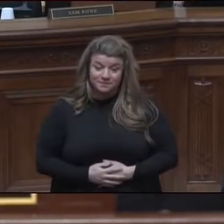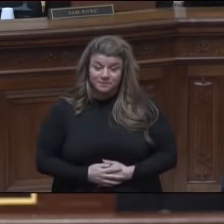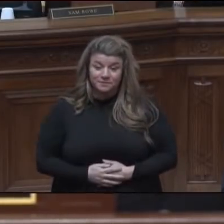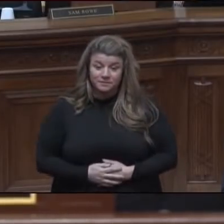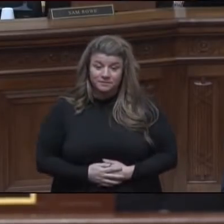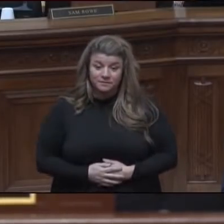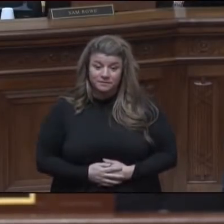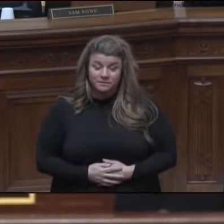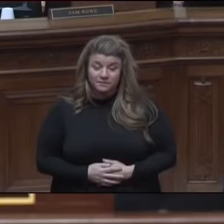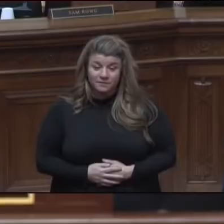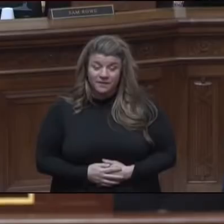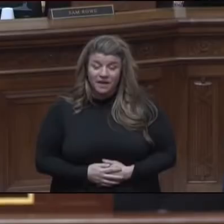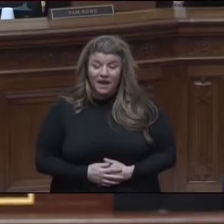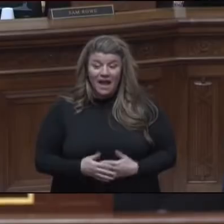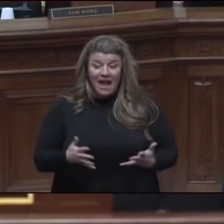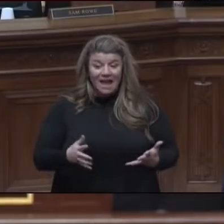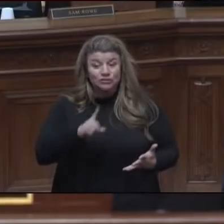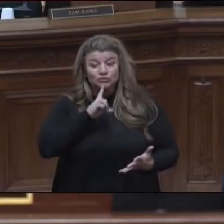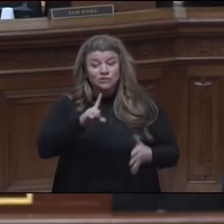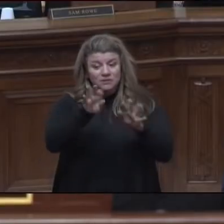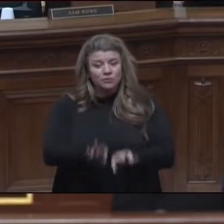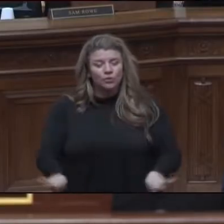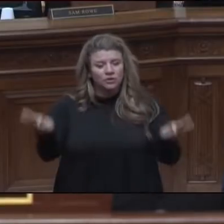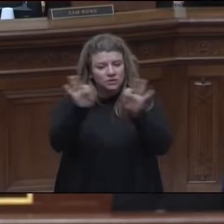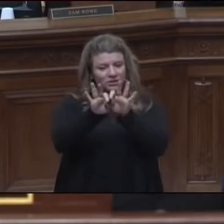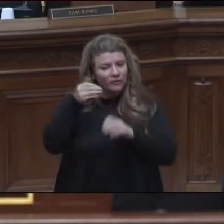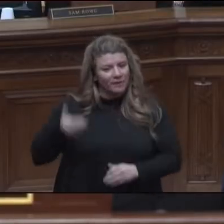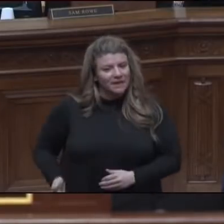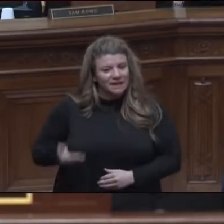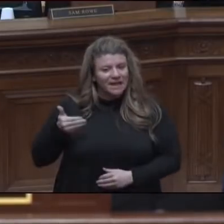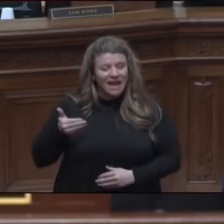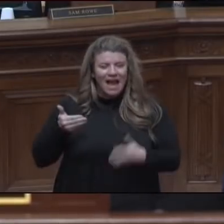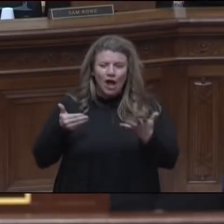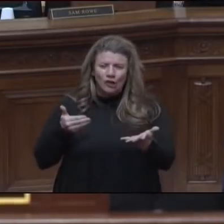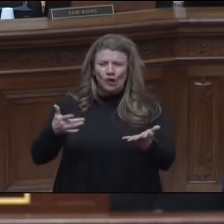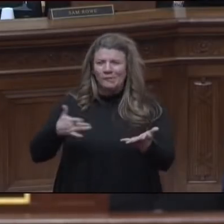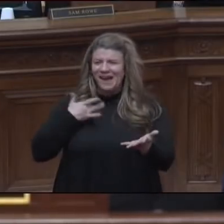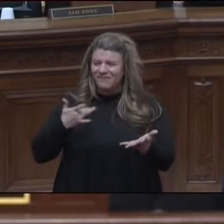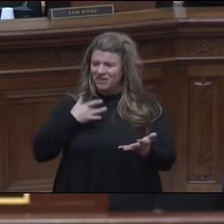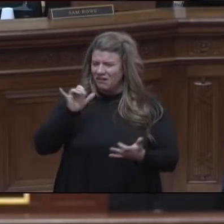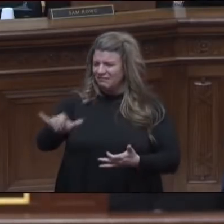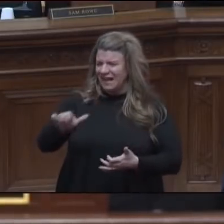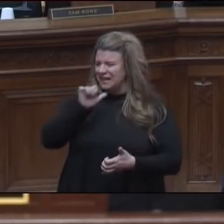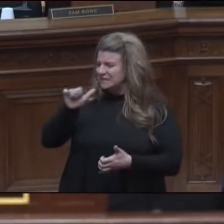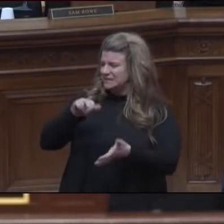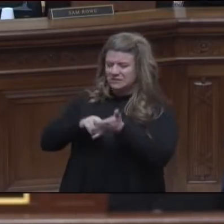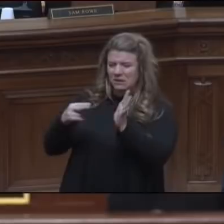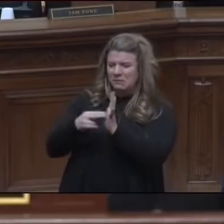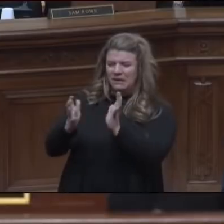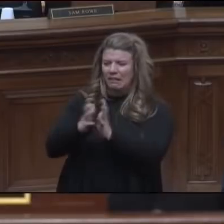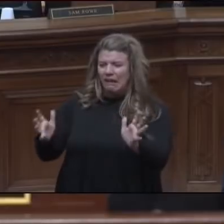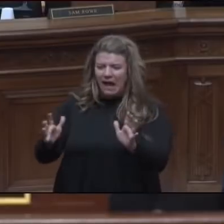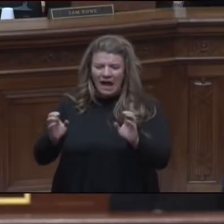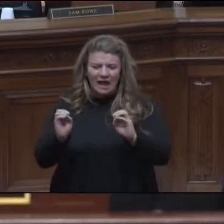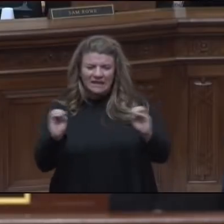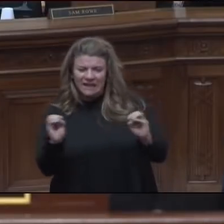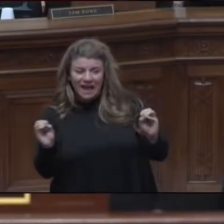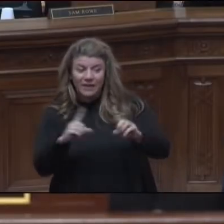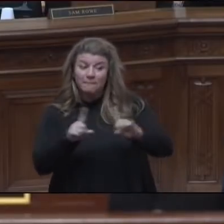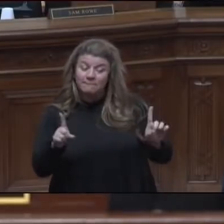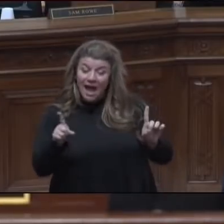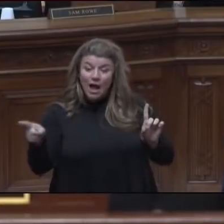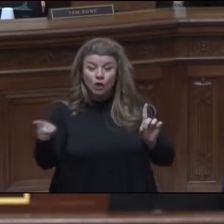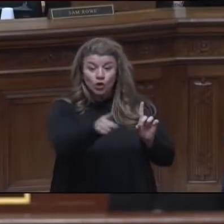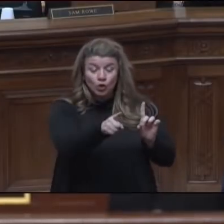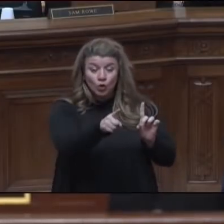some real important stuff to me. And you may think, well, that didn't mean anything or that wasn't anything. But